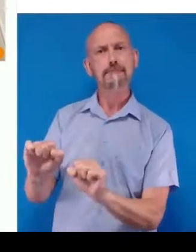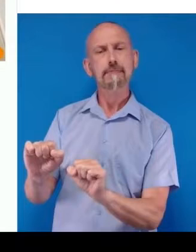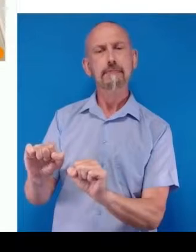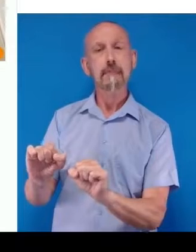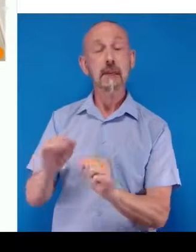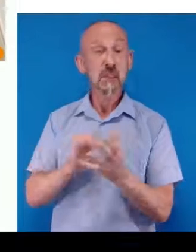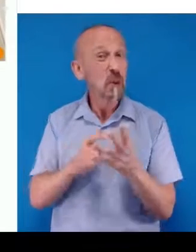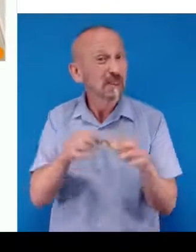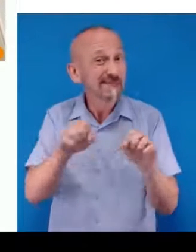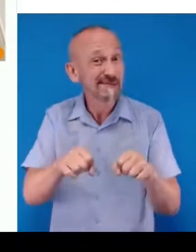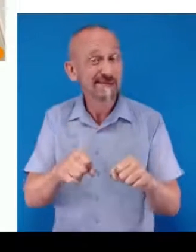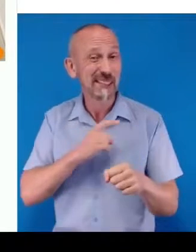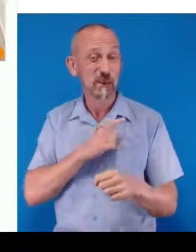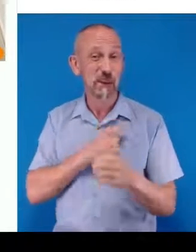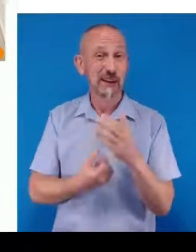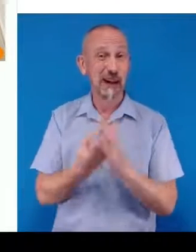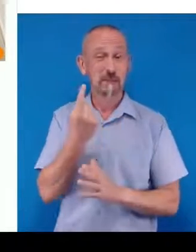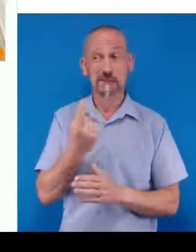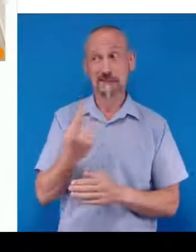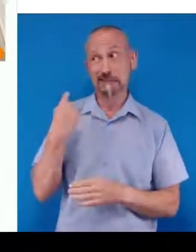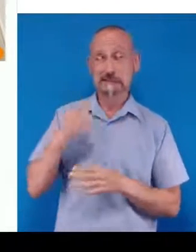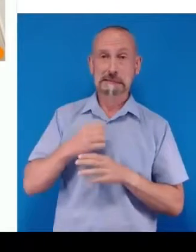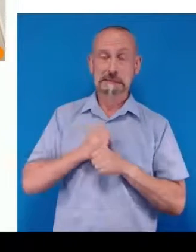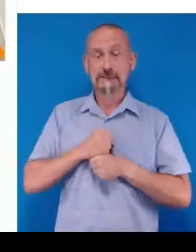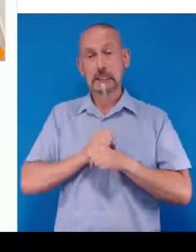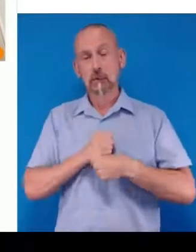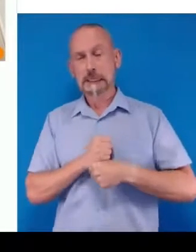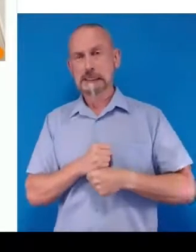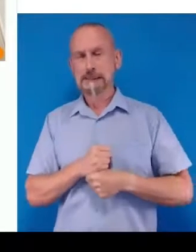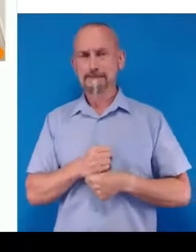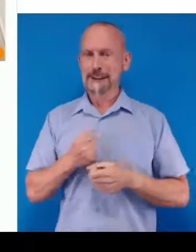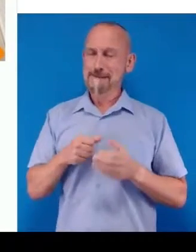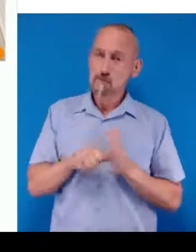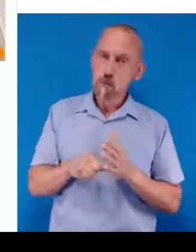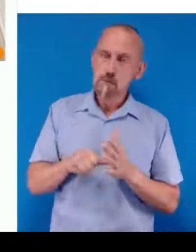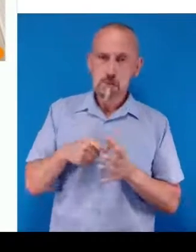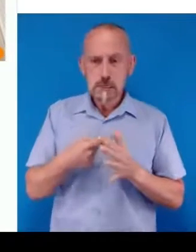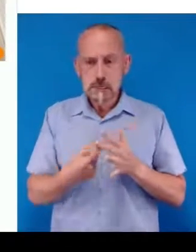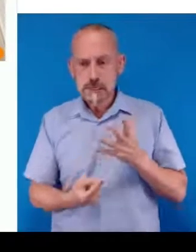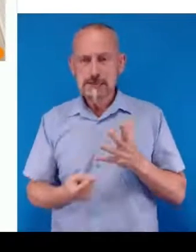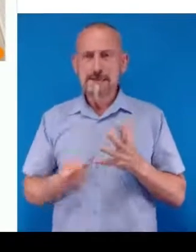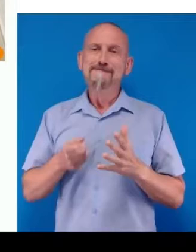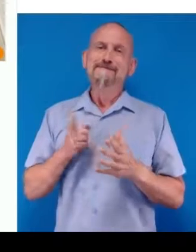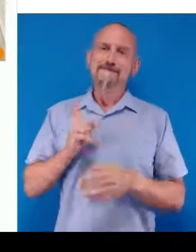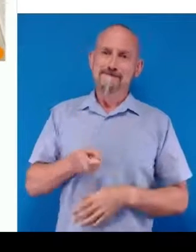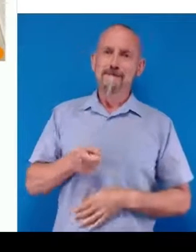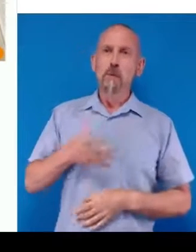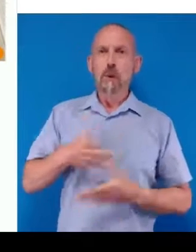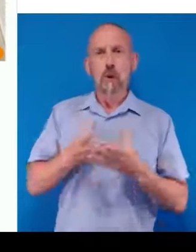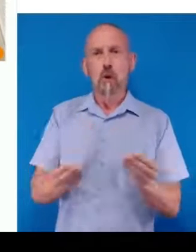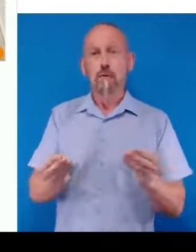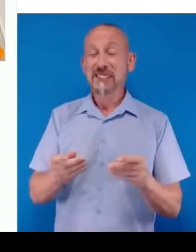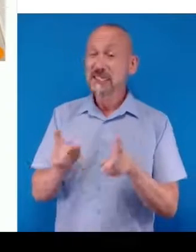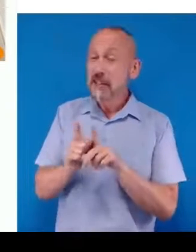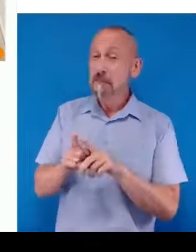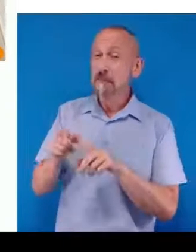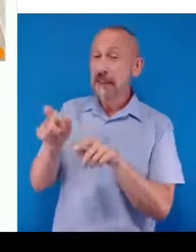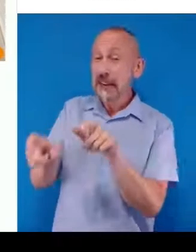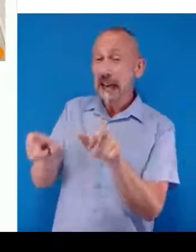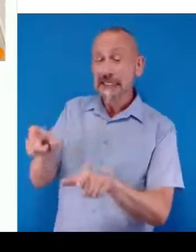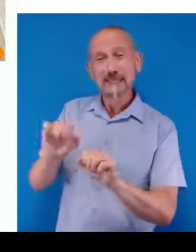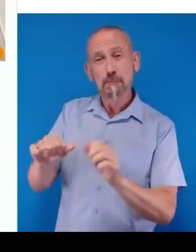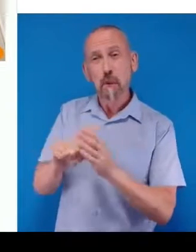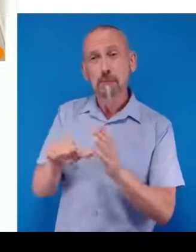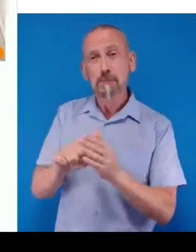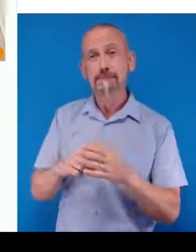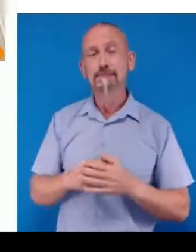our own problems, really, and our clients' problems. Dan? Yeah, I mean, a lot of the problems around production. So even being